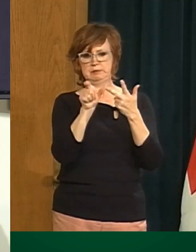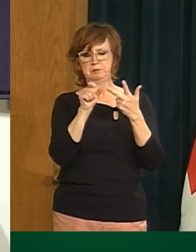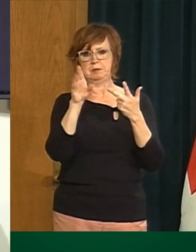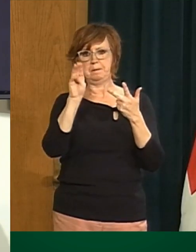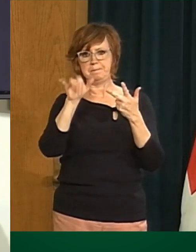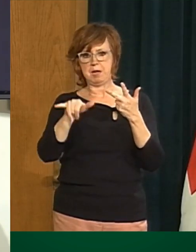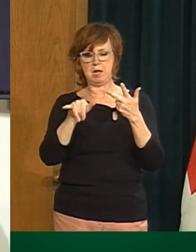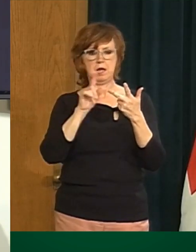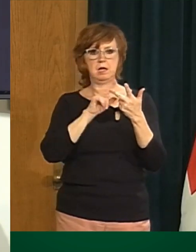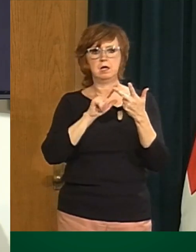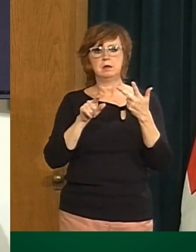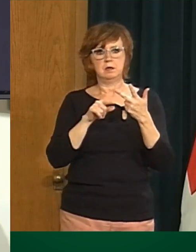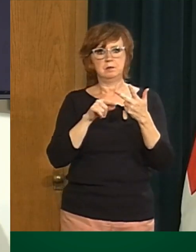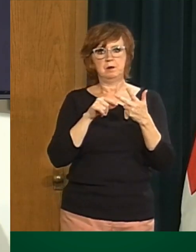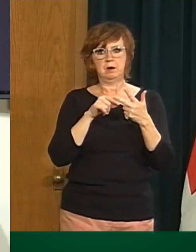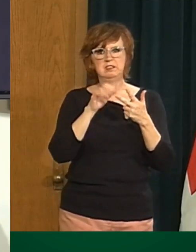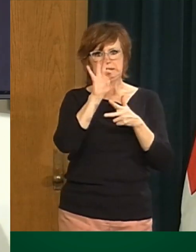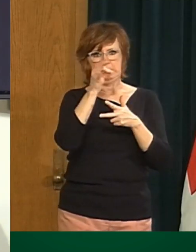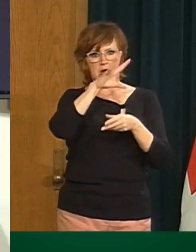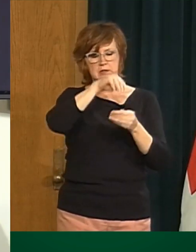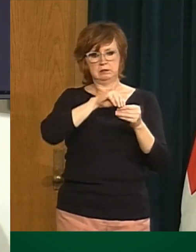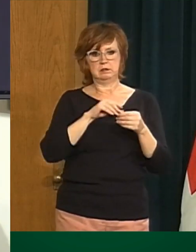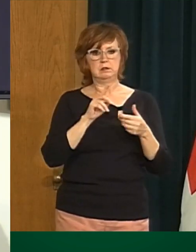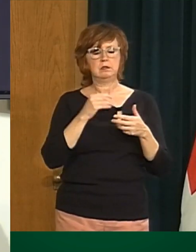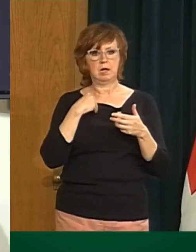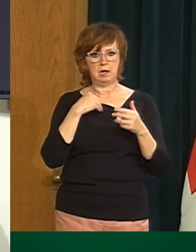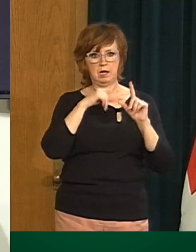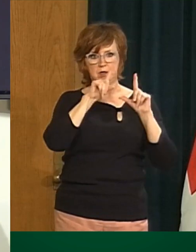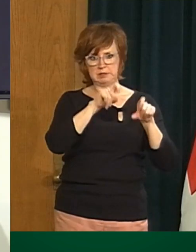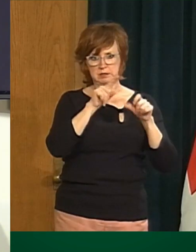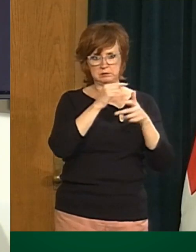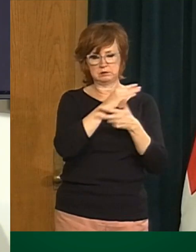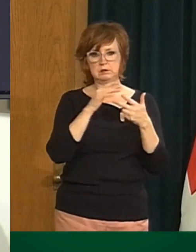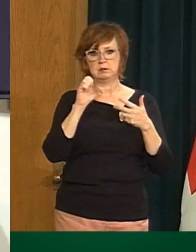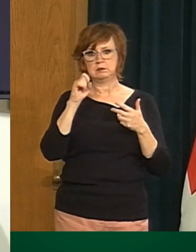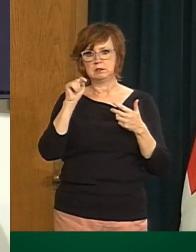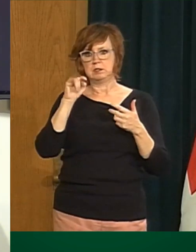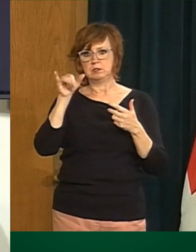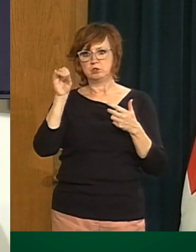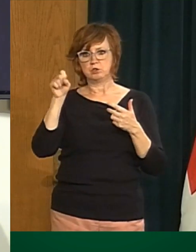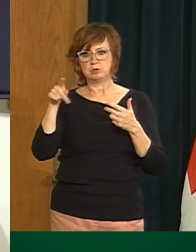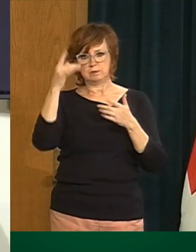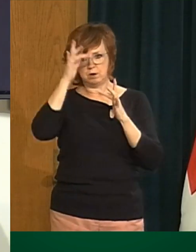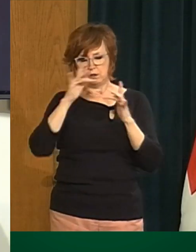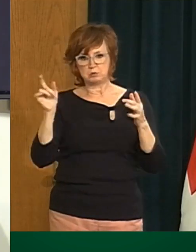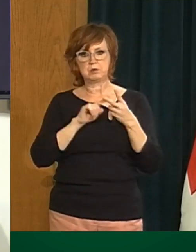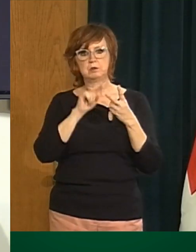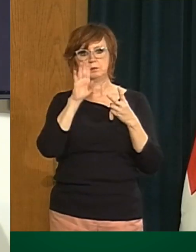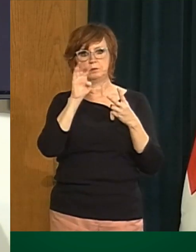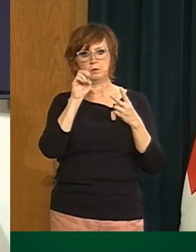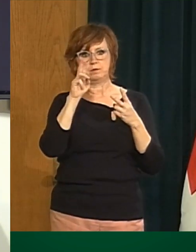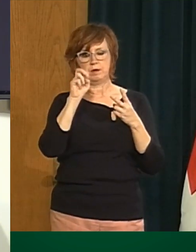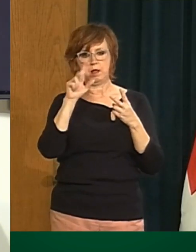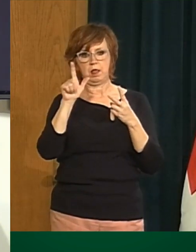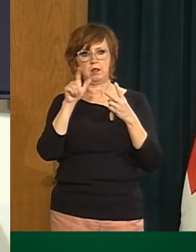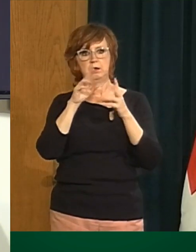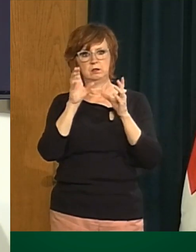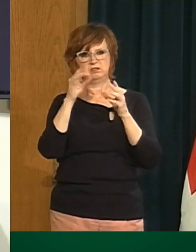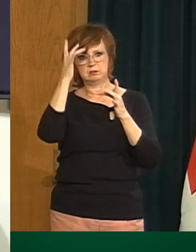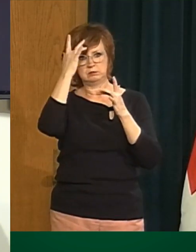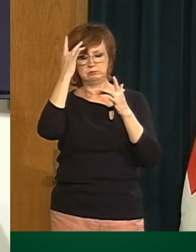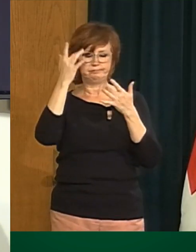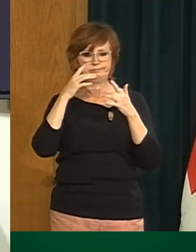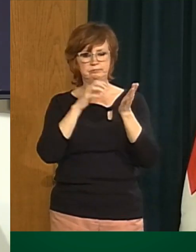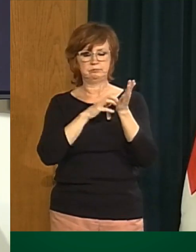Health Center, Buffalo Narrows Health Center, La Loche Health Center, and St. Joseph's Hospital. There are no barriers to accessing testing currently